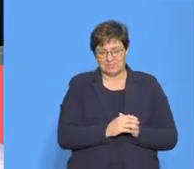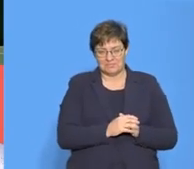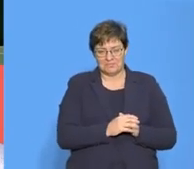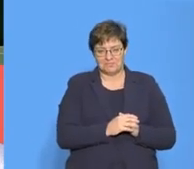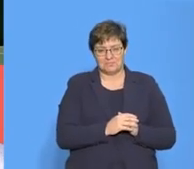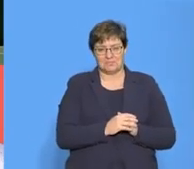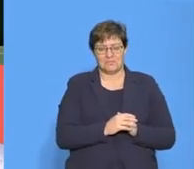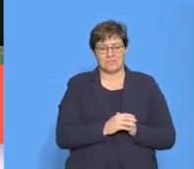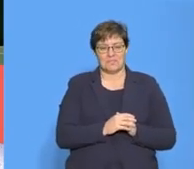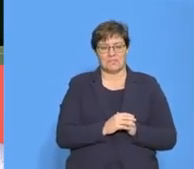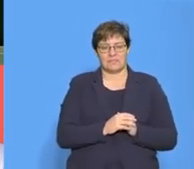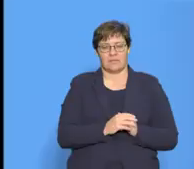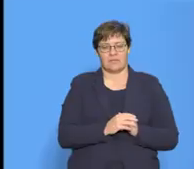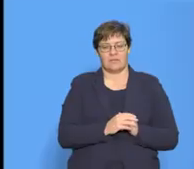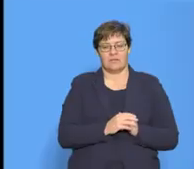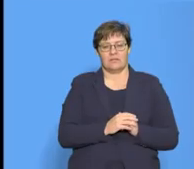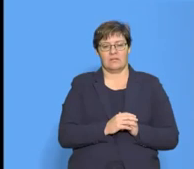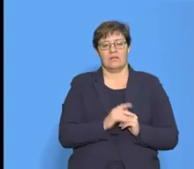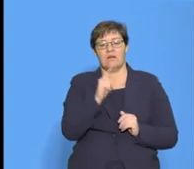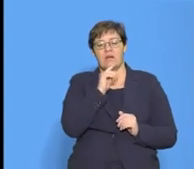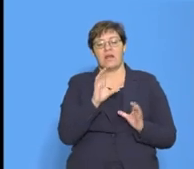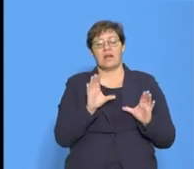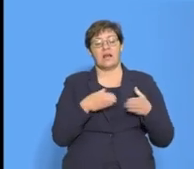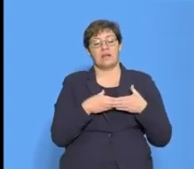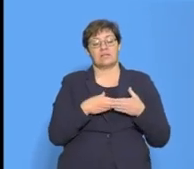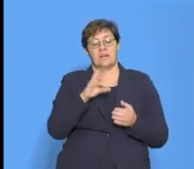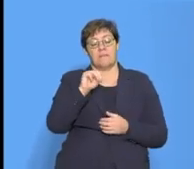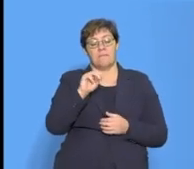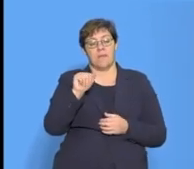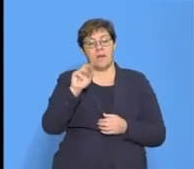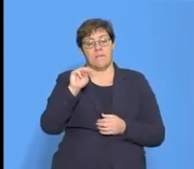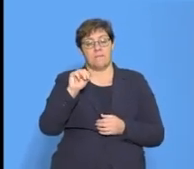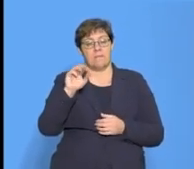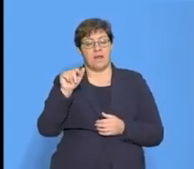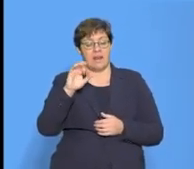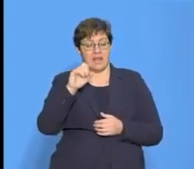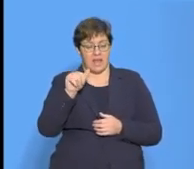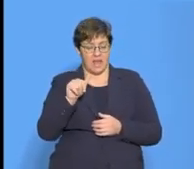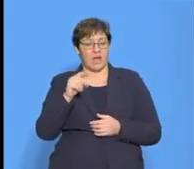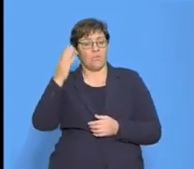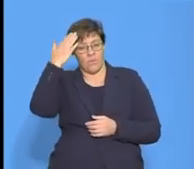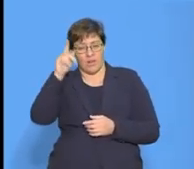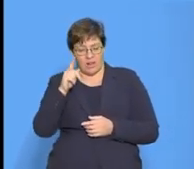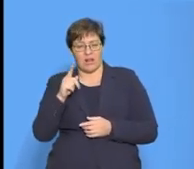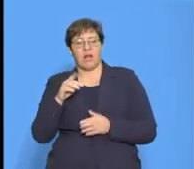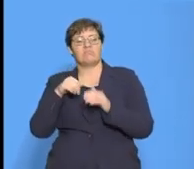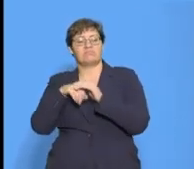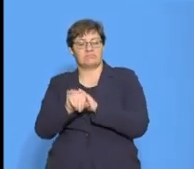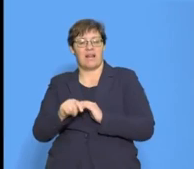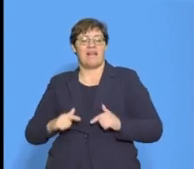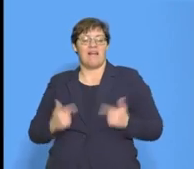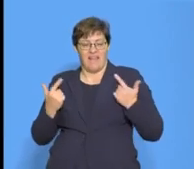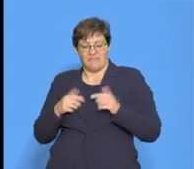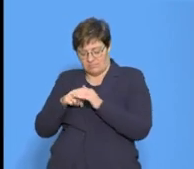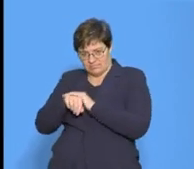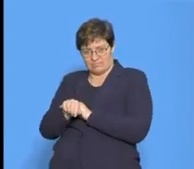place them into a specific category. Okay, so here in the class Mammalia, we say mammals, we know mammals give birth